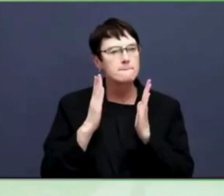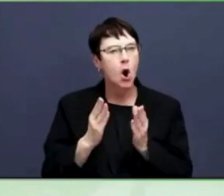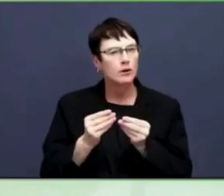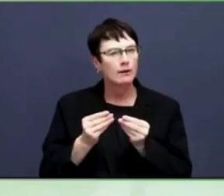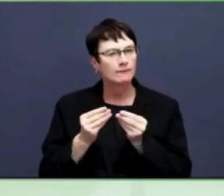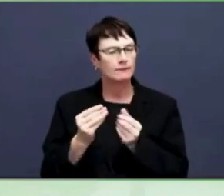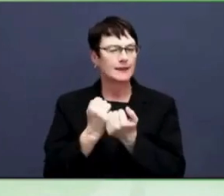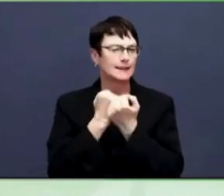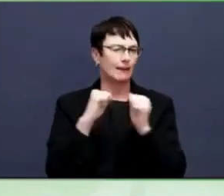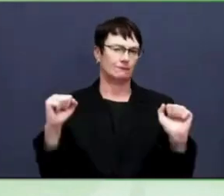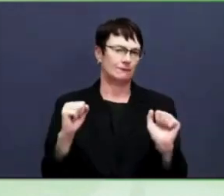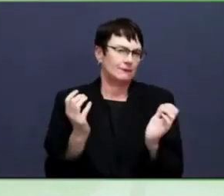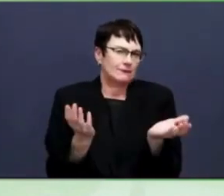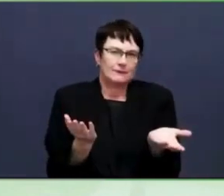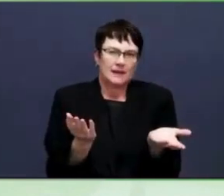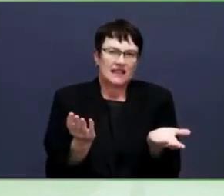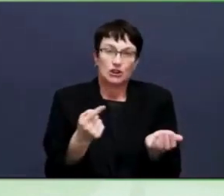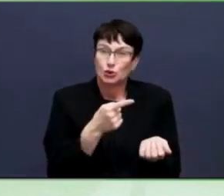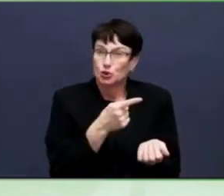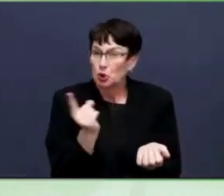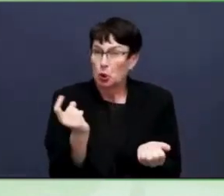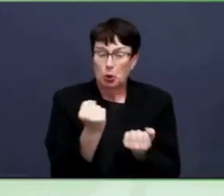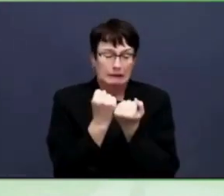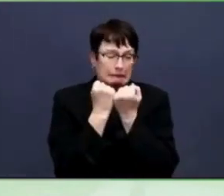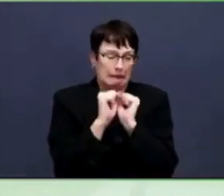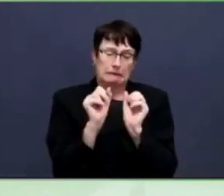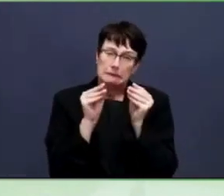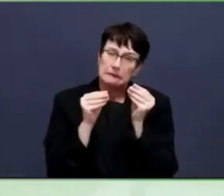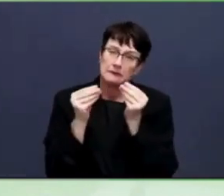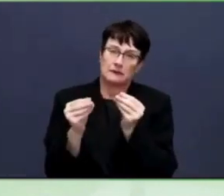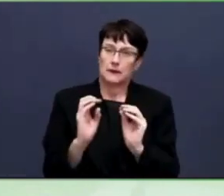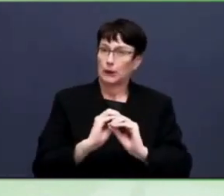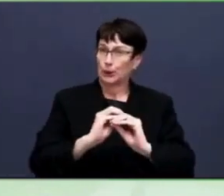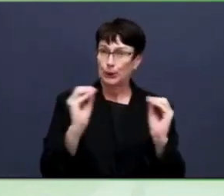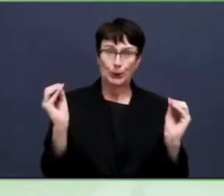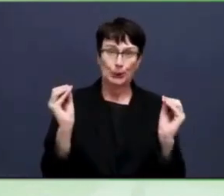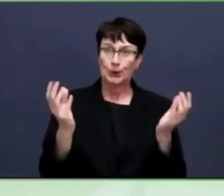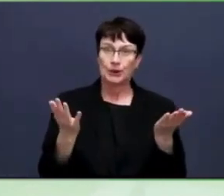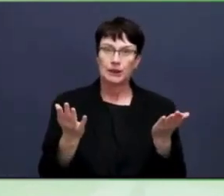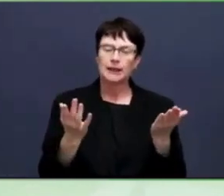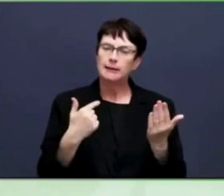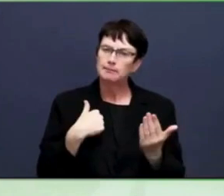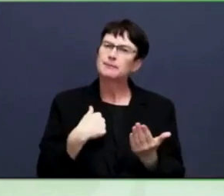call for action now. We have a website that volunteers put out called